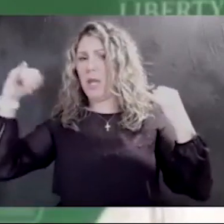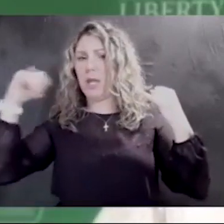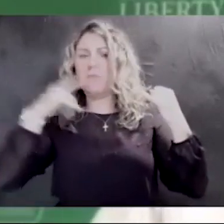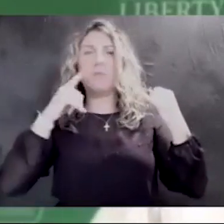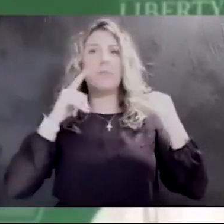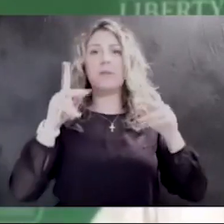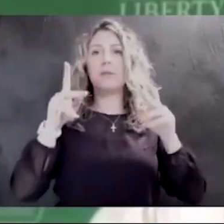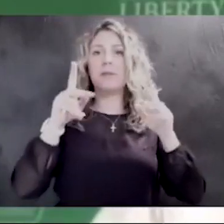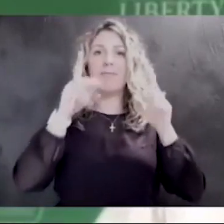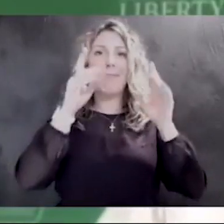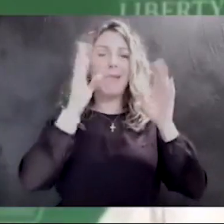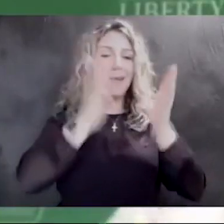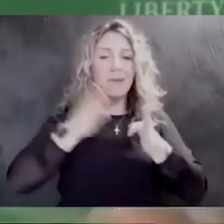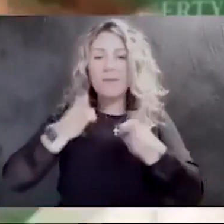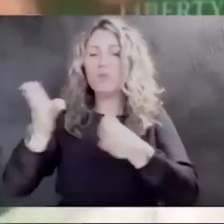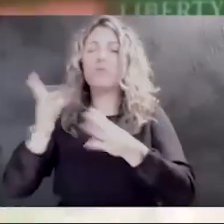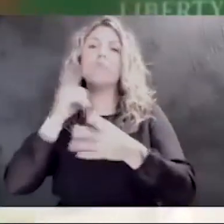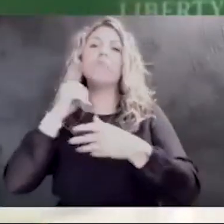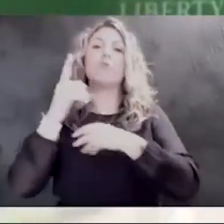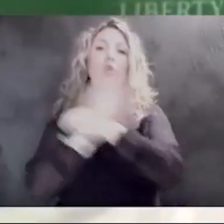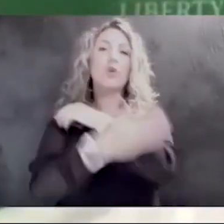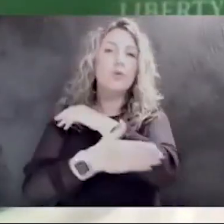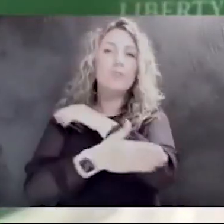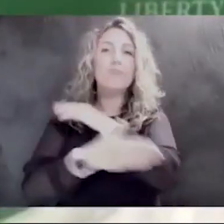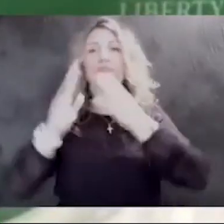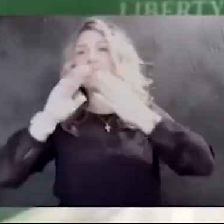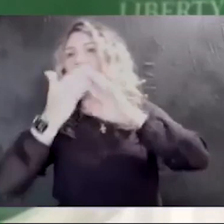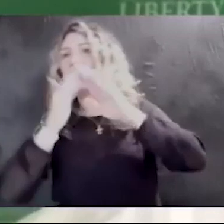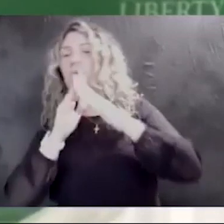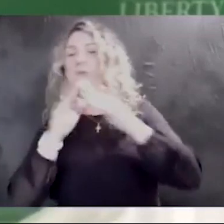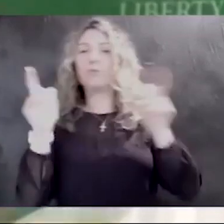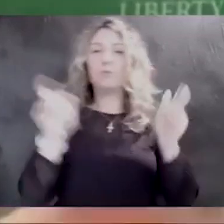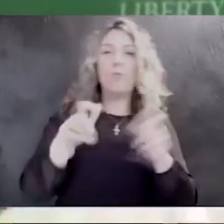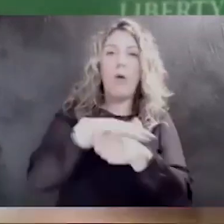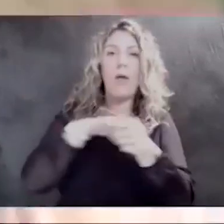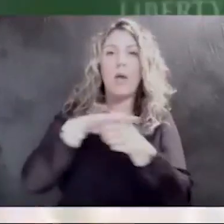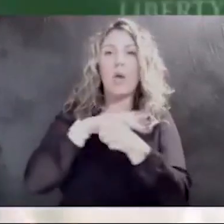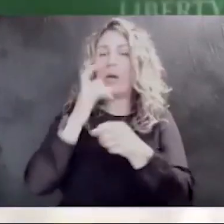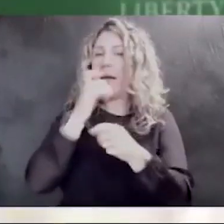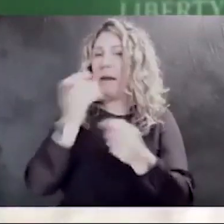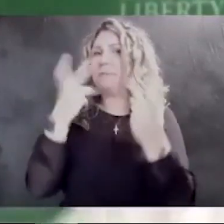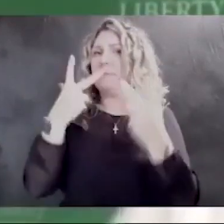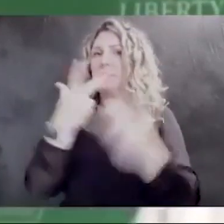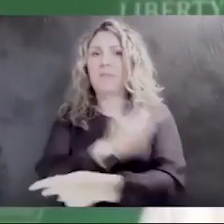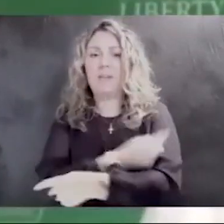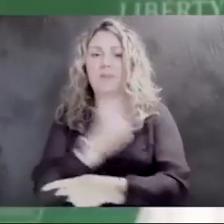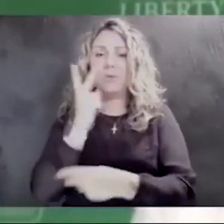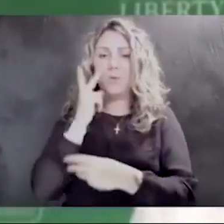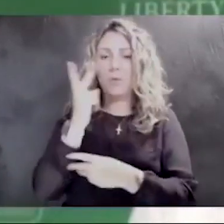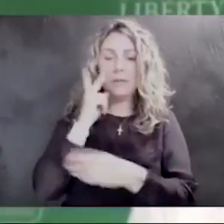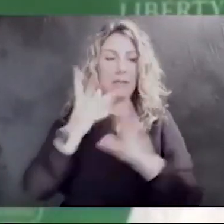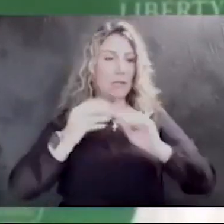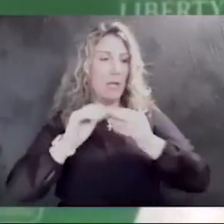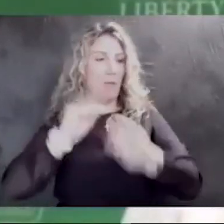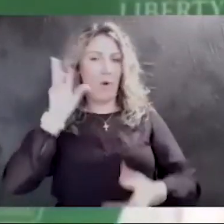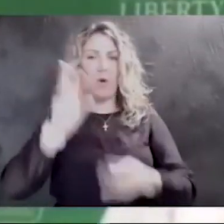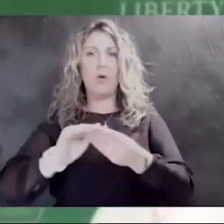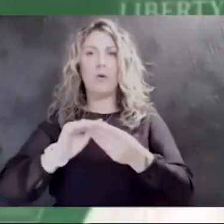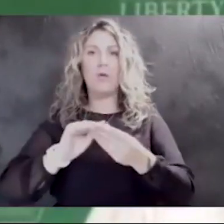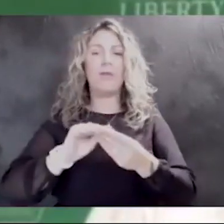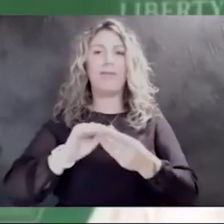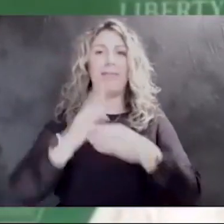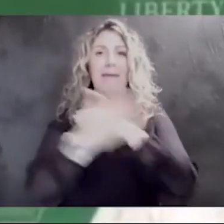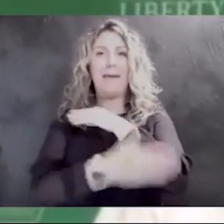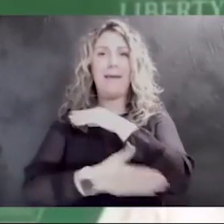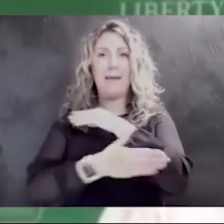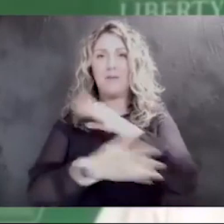individual communities in small areas of, less vaccination. So you start seeing the number. Overall, for the country, the